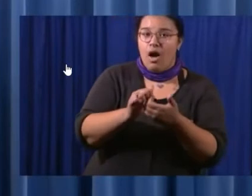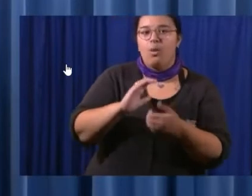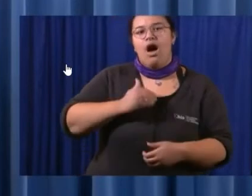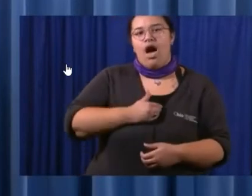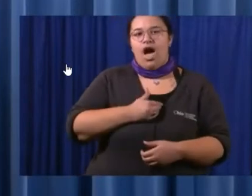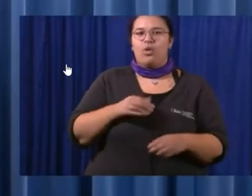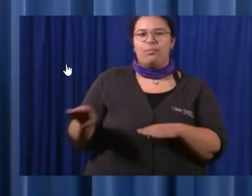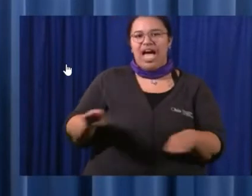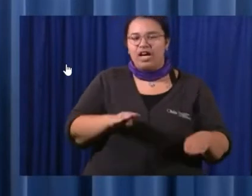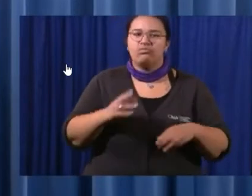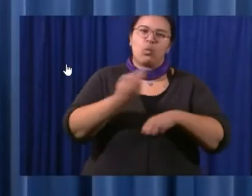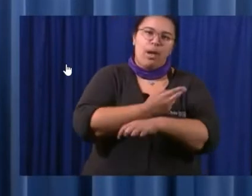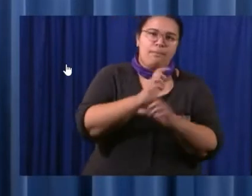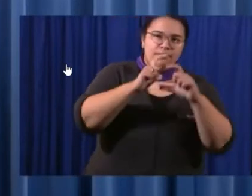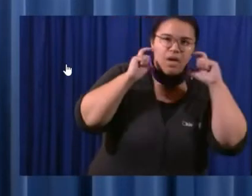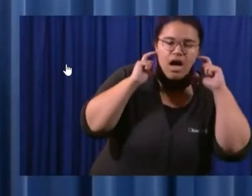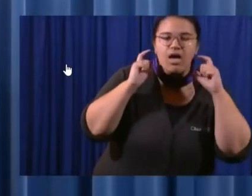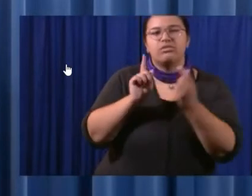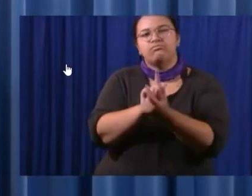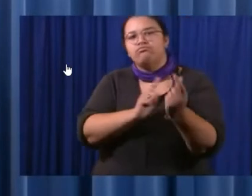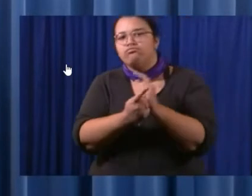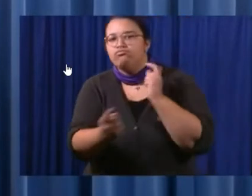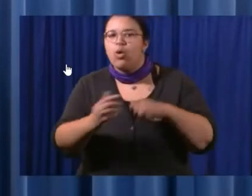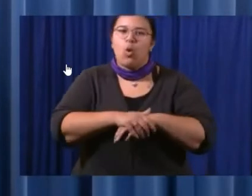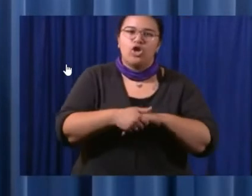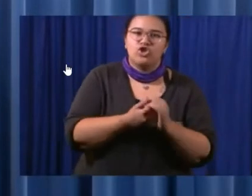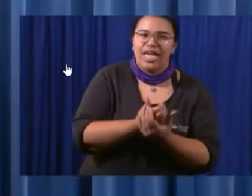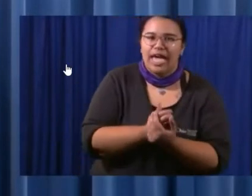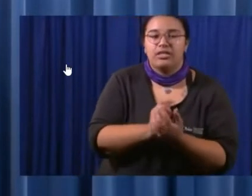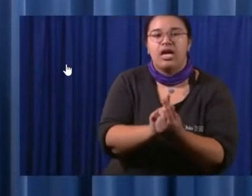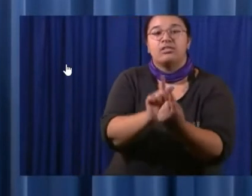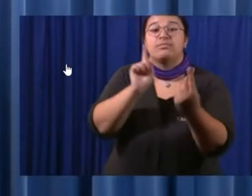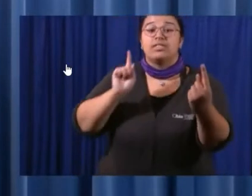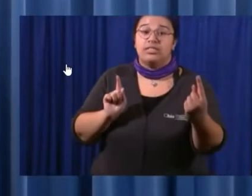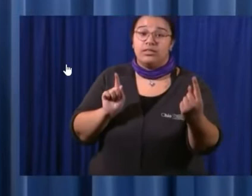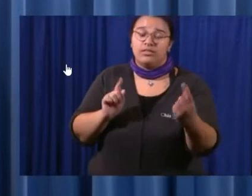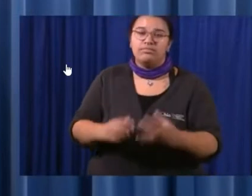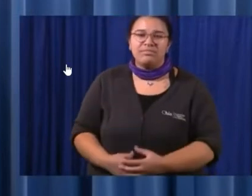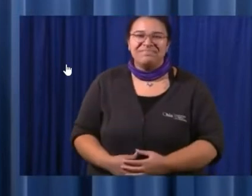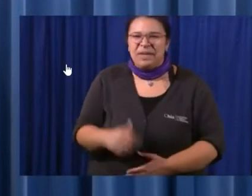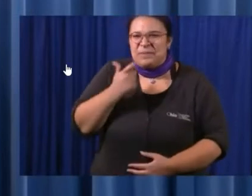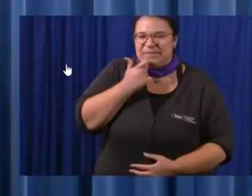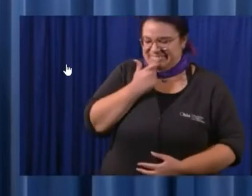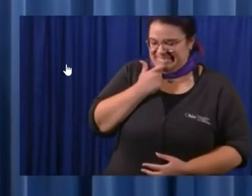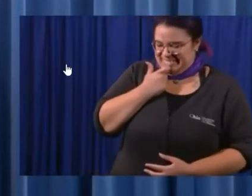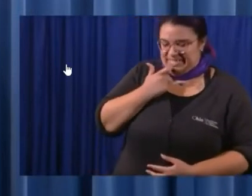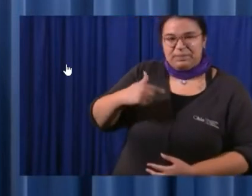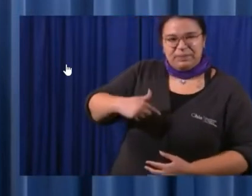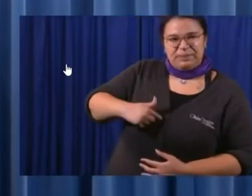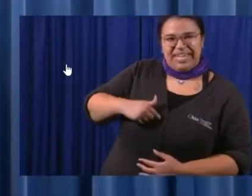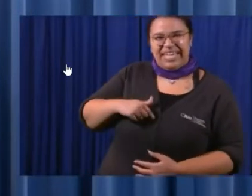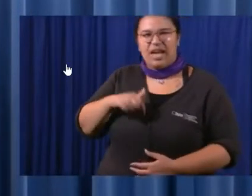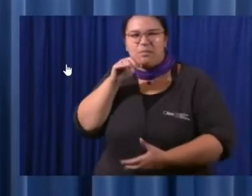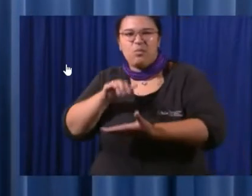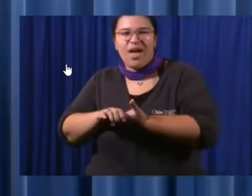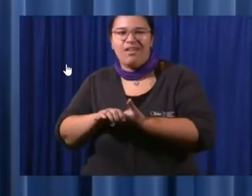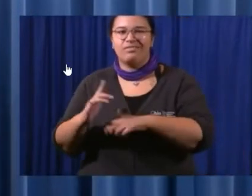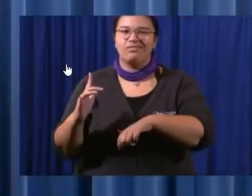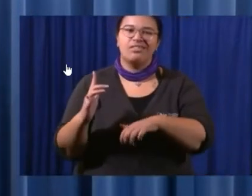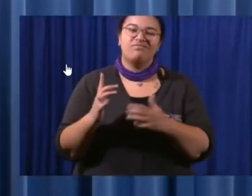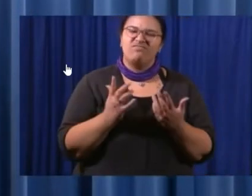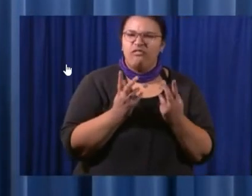that. We couldn't hug her. But we just all have to, we're in this together, and what each one of us does. So